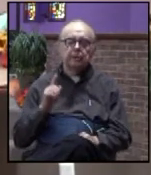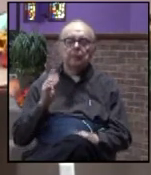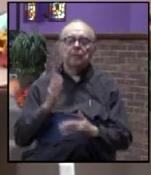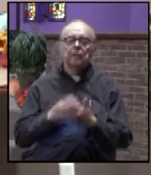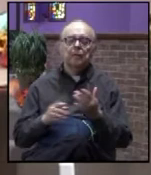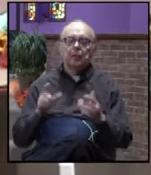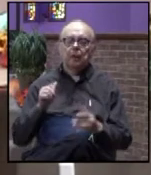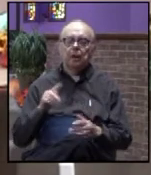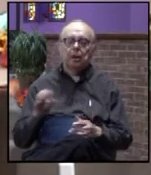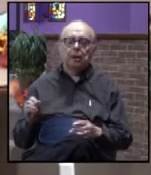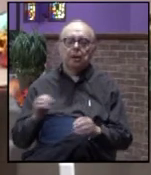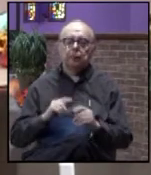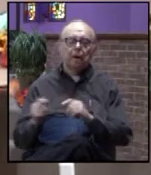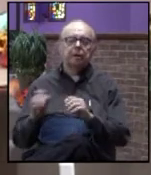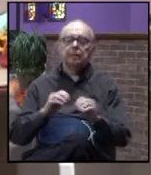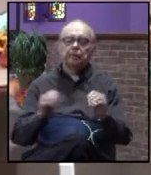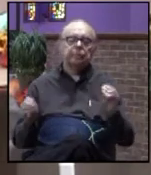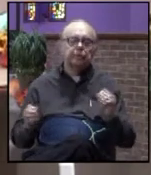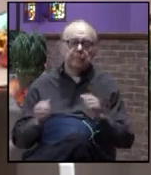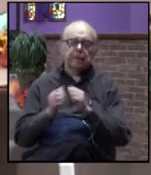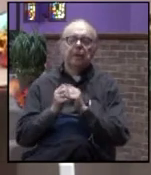trying to put you together.